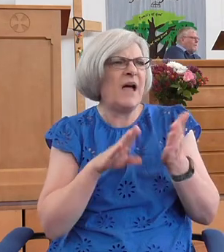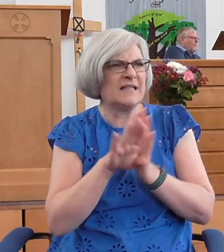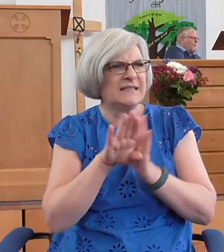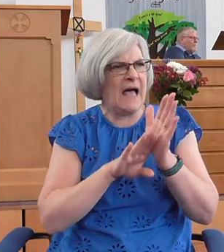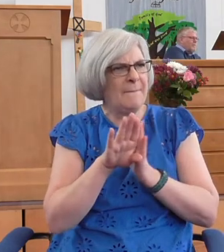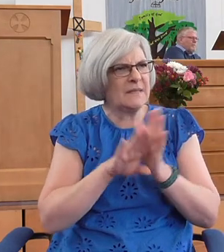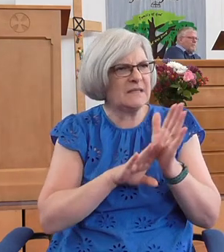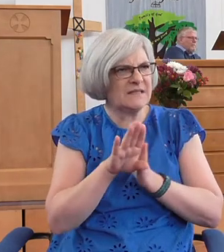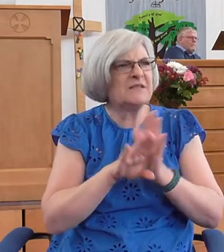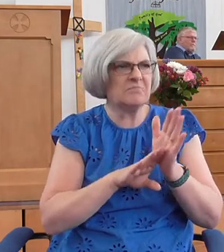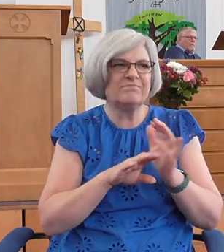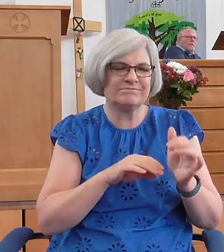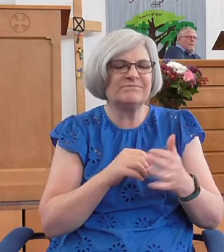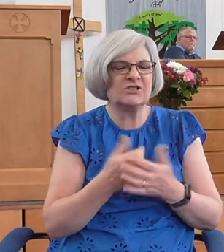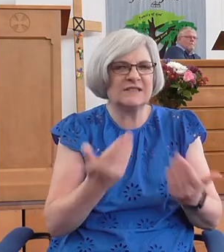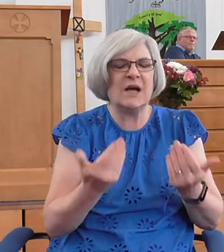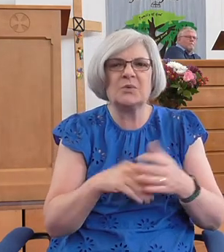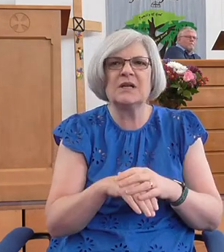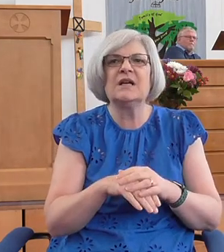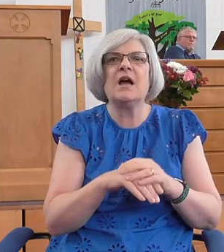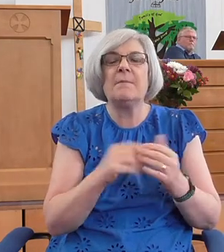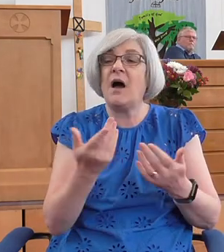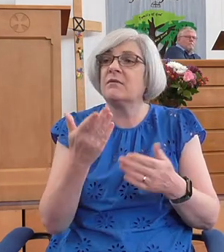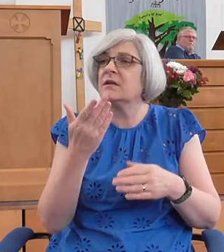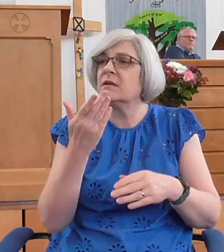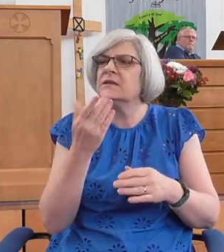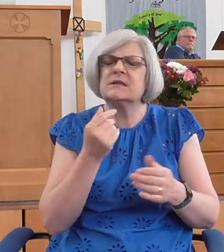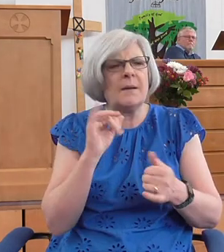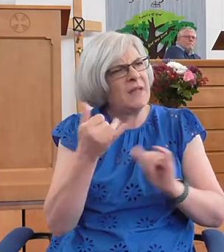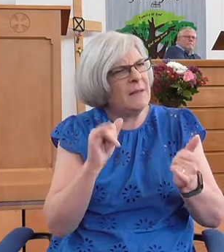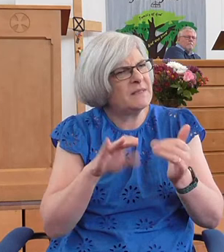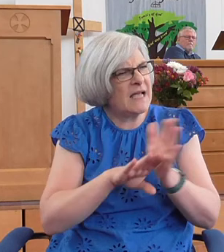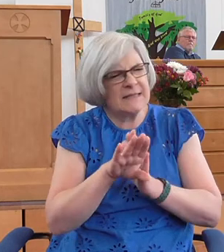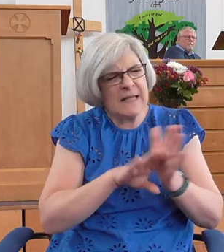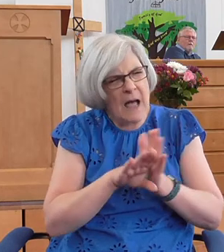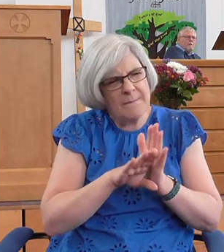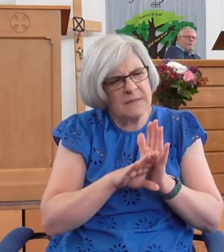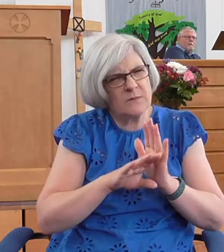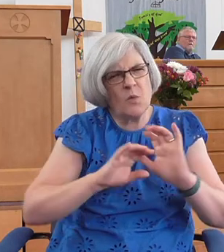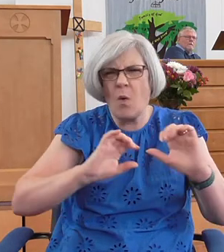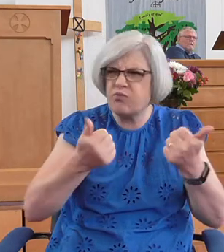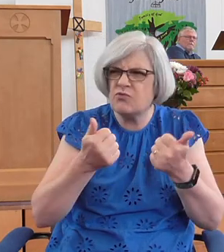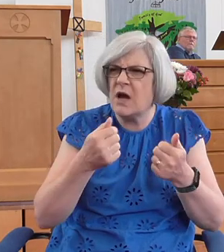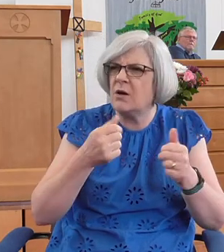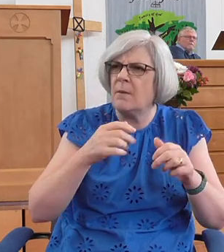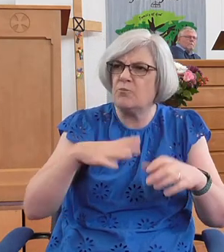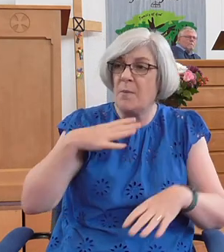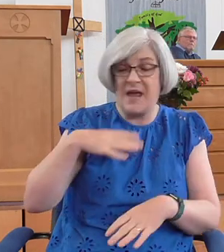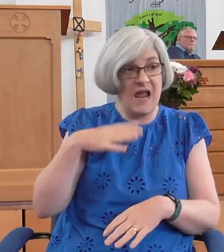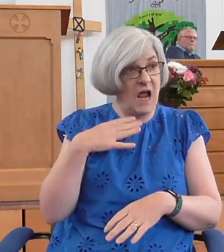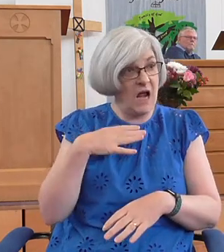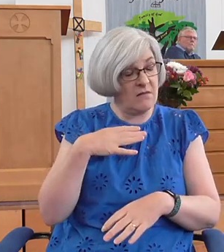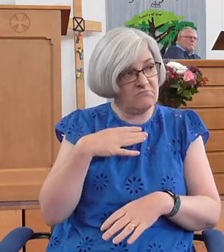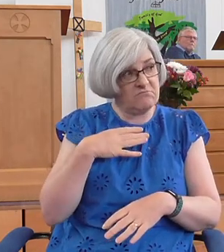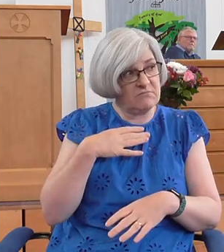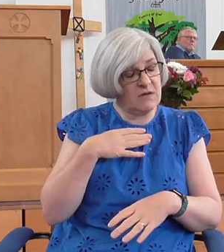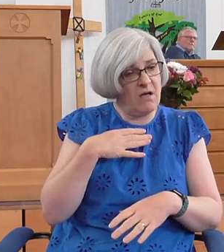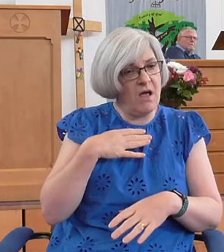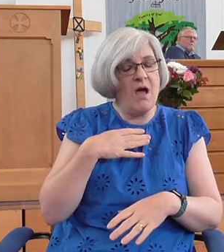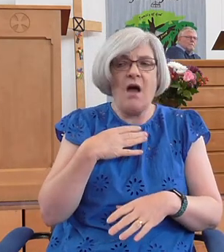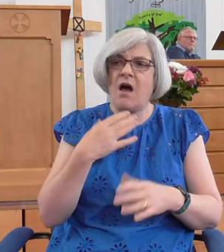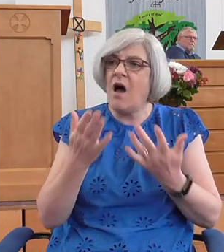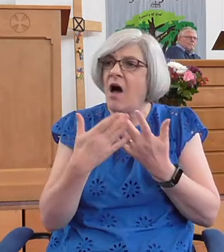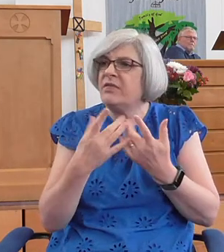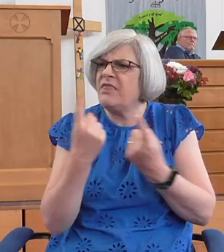depend on how well you have prepared. There are other factors to the success of doing well in exams.